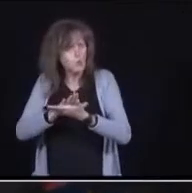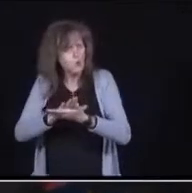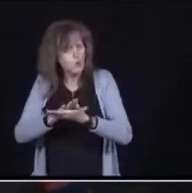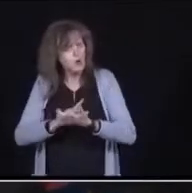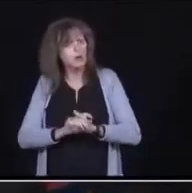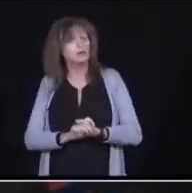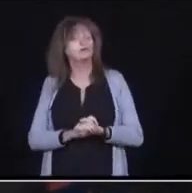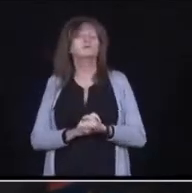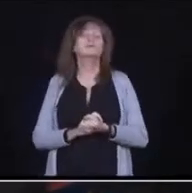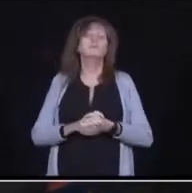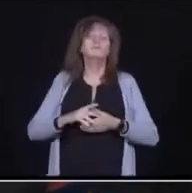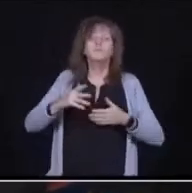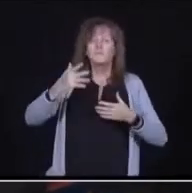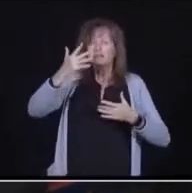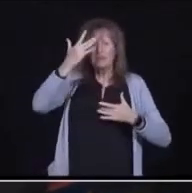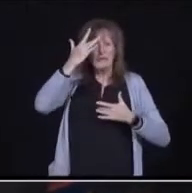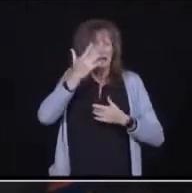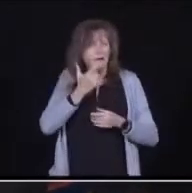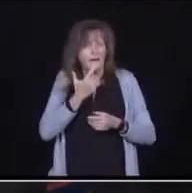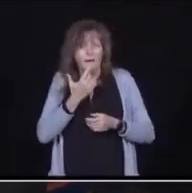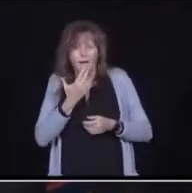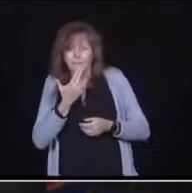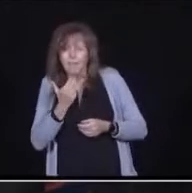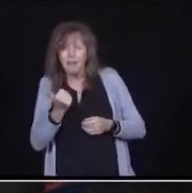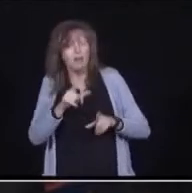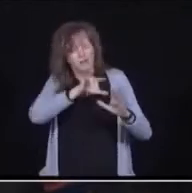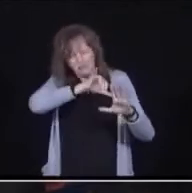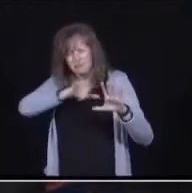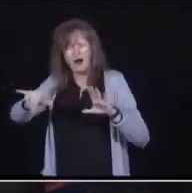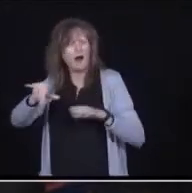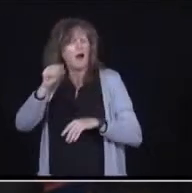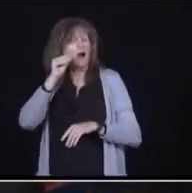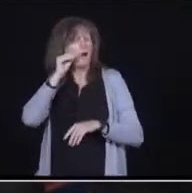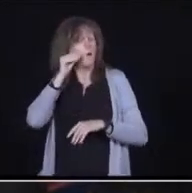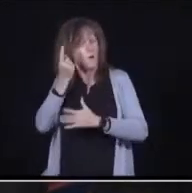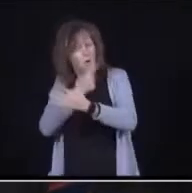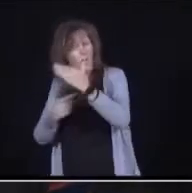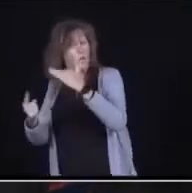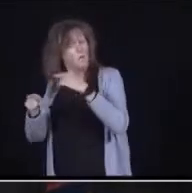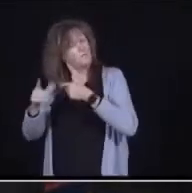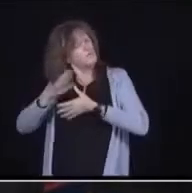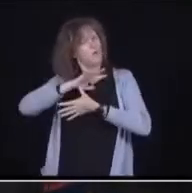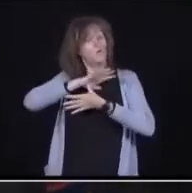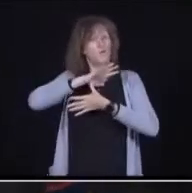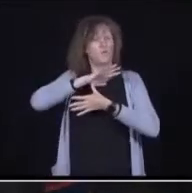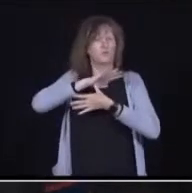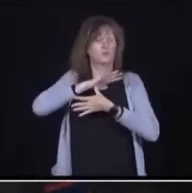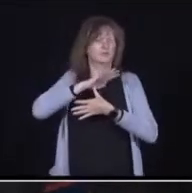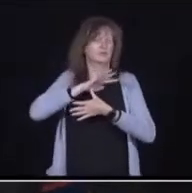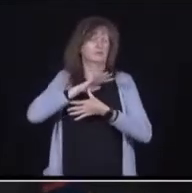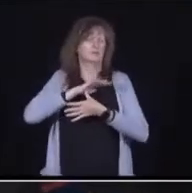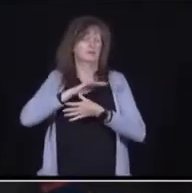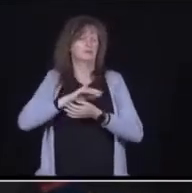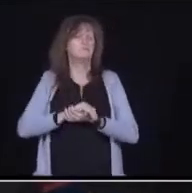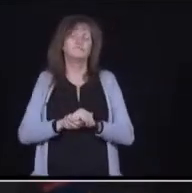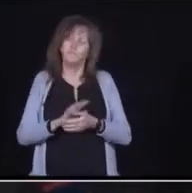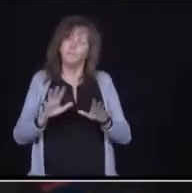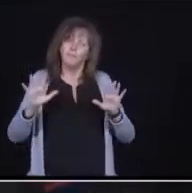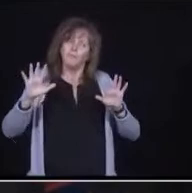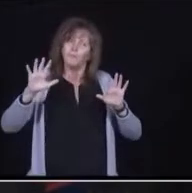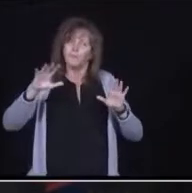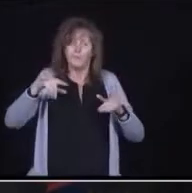mild symptoms, they should stay home. It's absolutely critical. And I believe that our parents need to see the